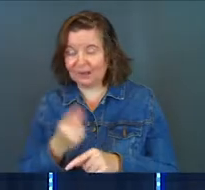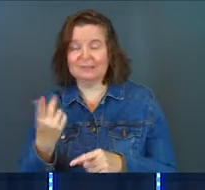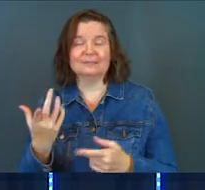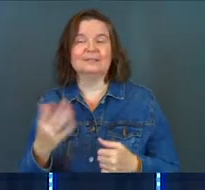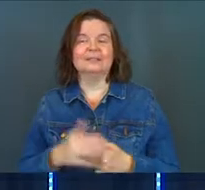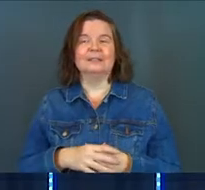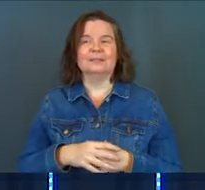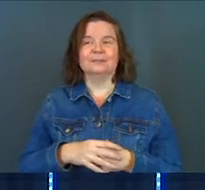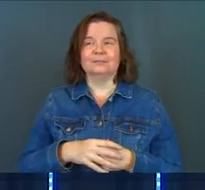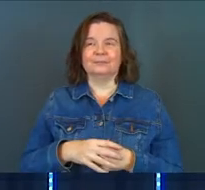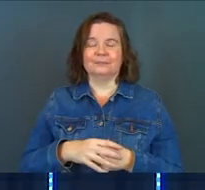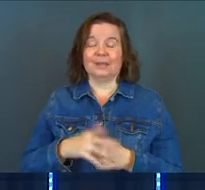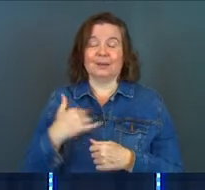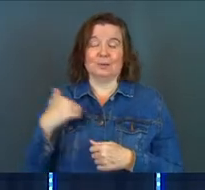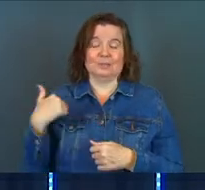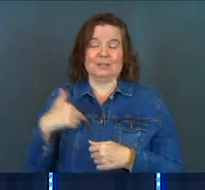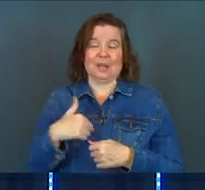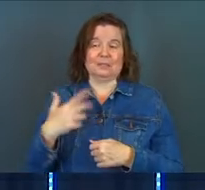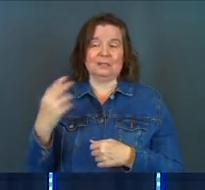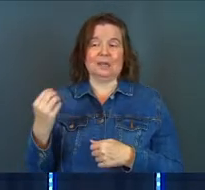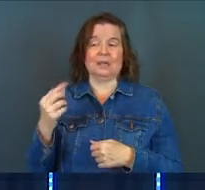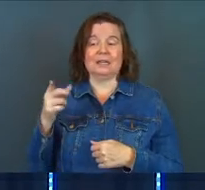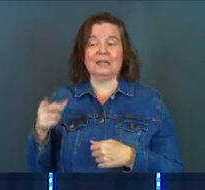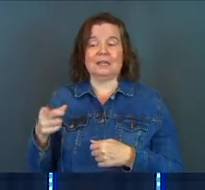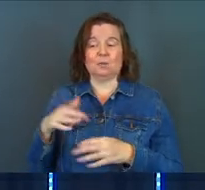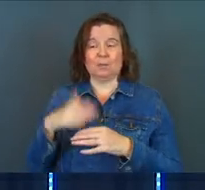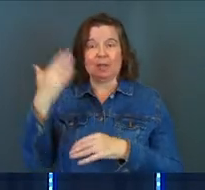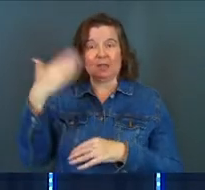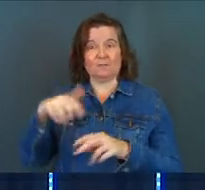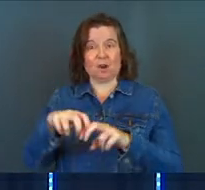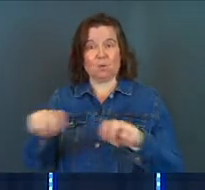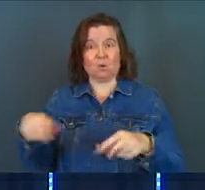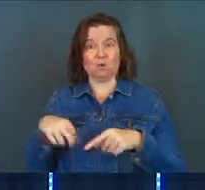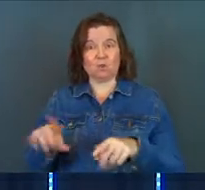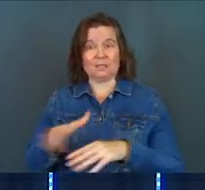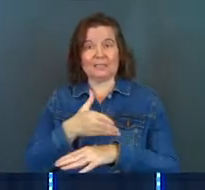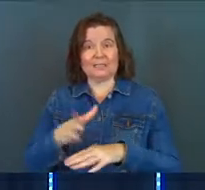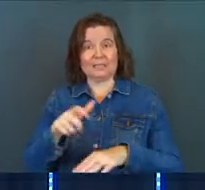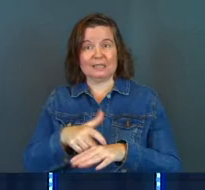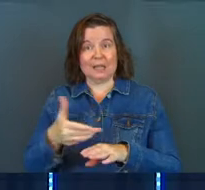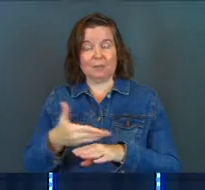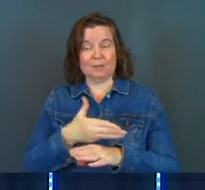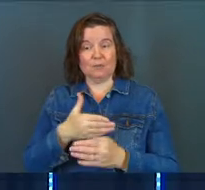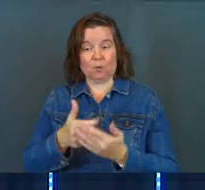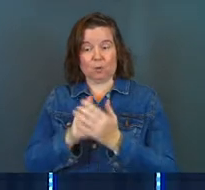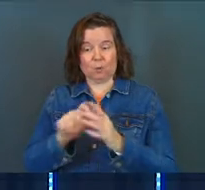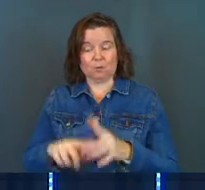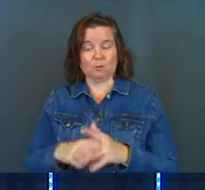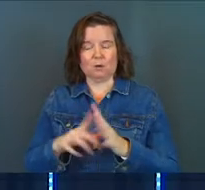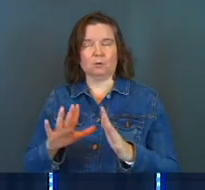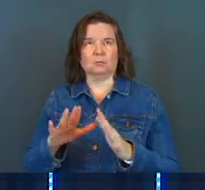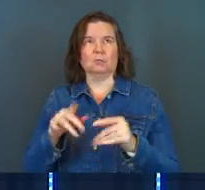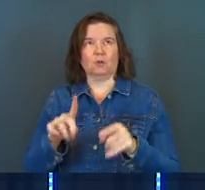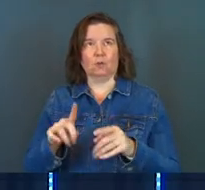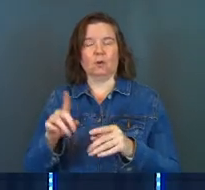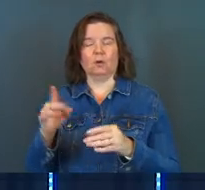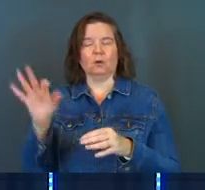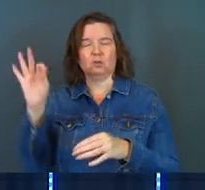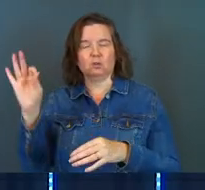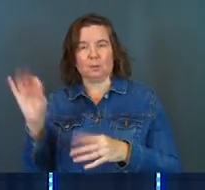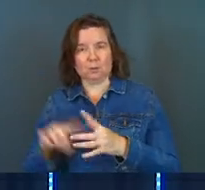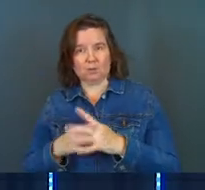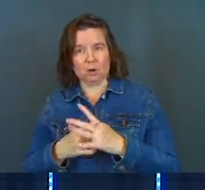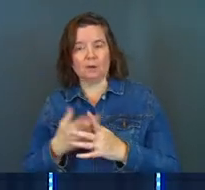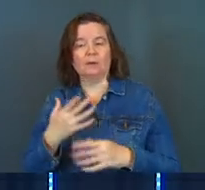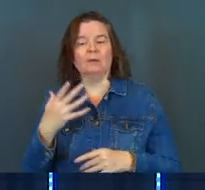Like, but that was just us, and he would be in the front row during the singing time before the worship would start, or before the sermon would